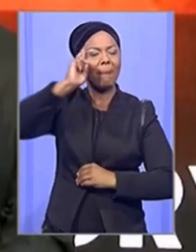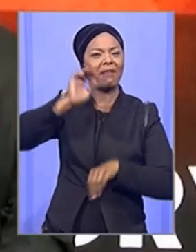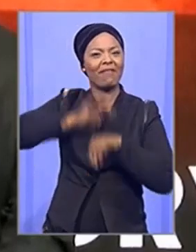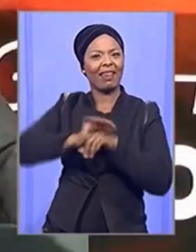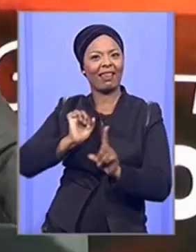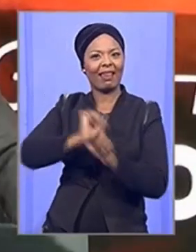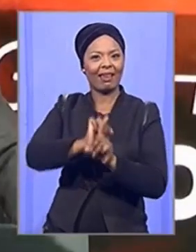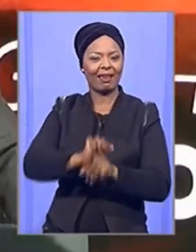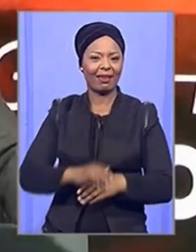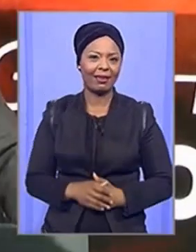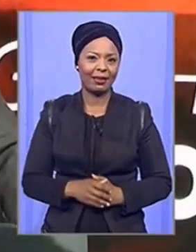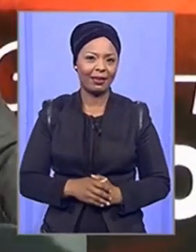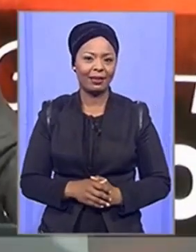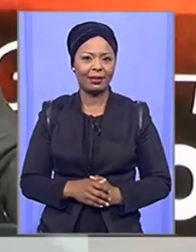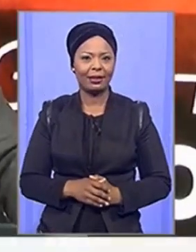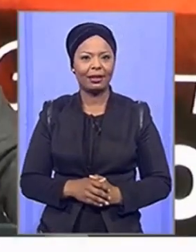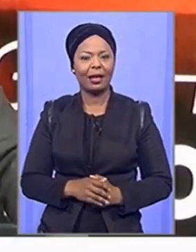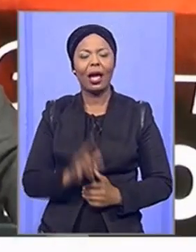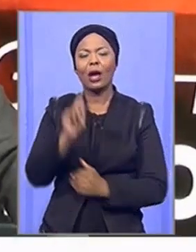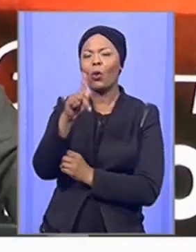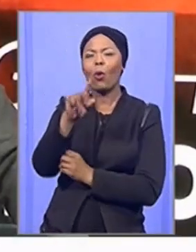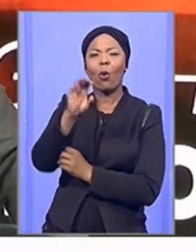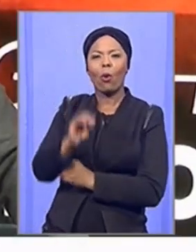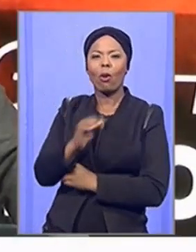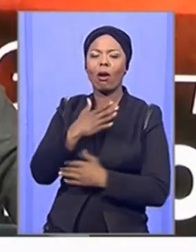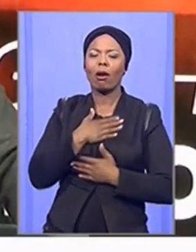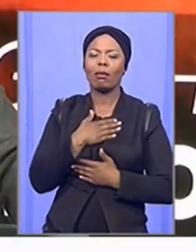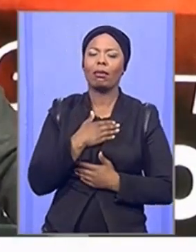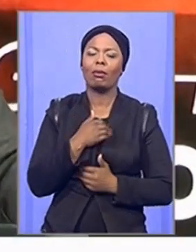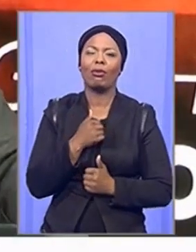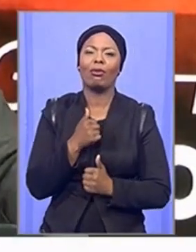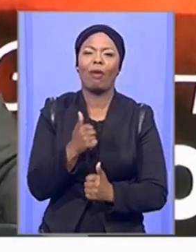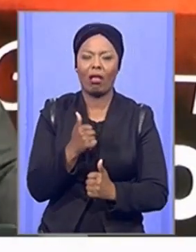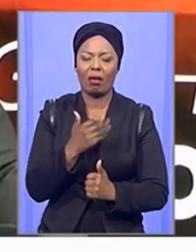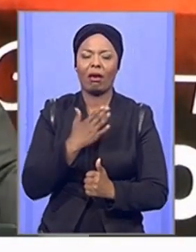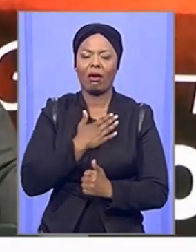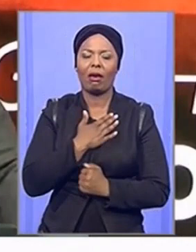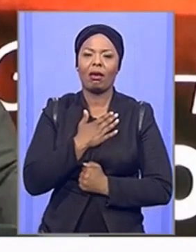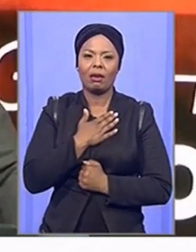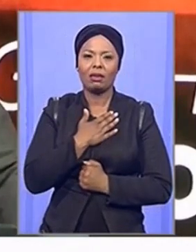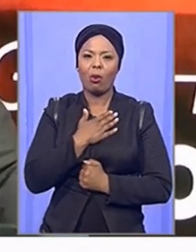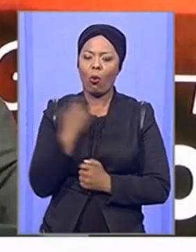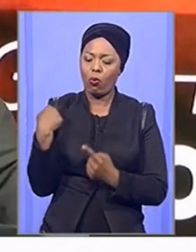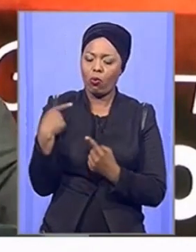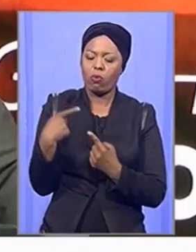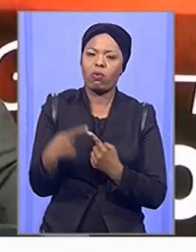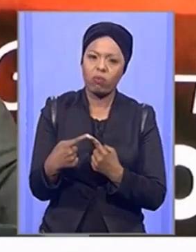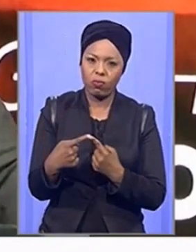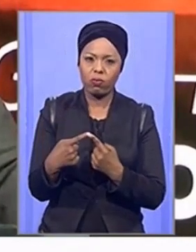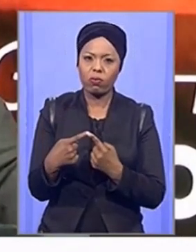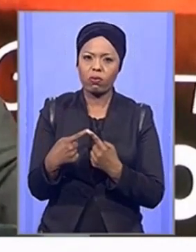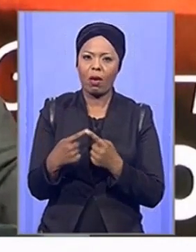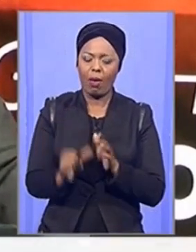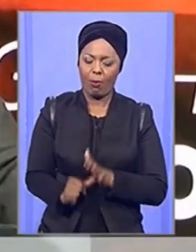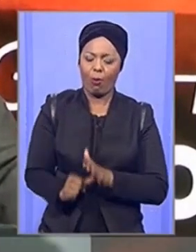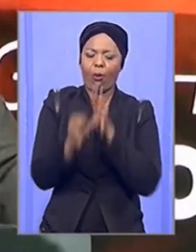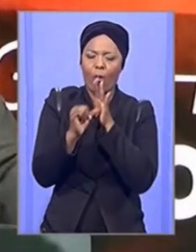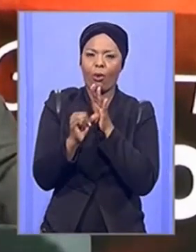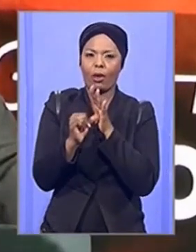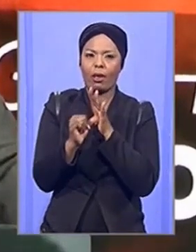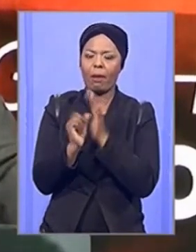gagwe. Tokollo, what a privilege it has been, and it still is, to have been a